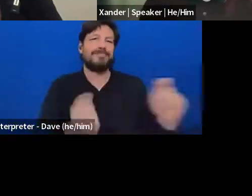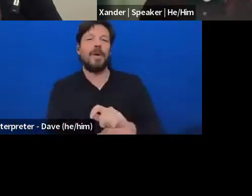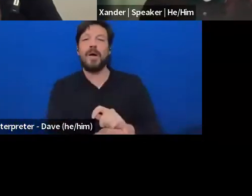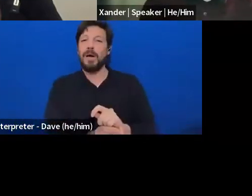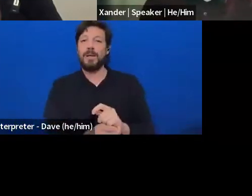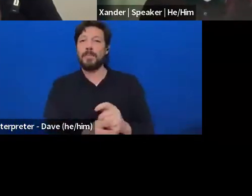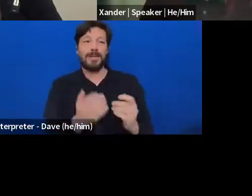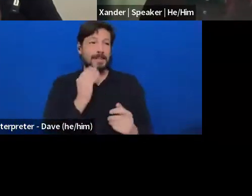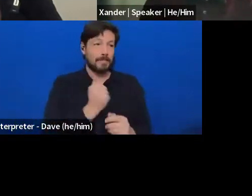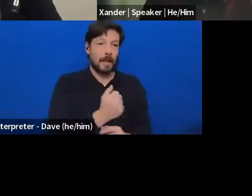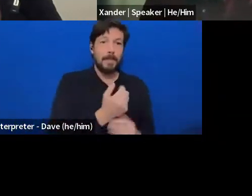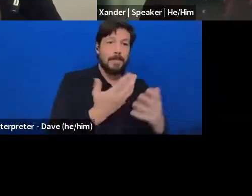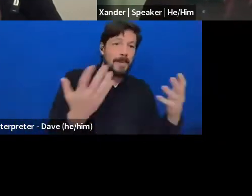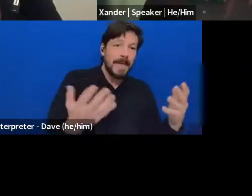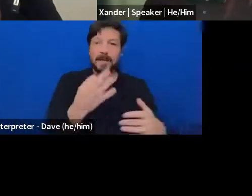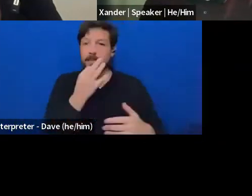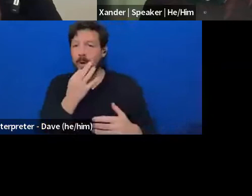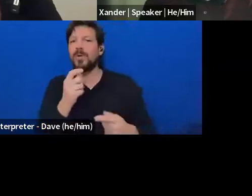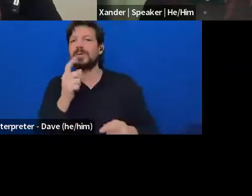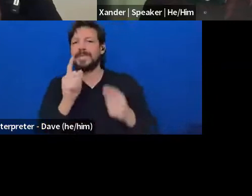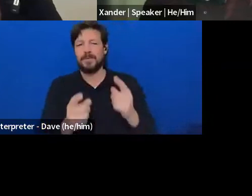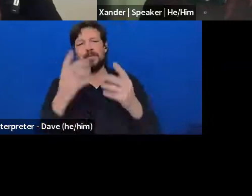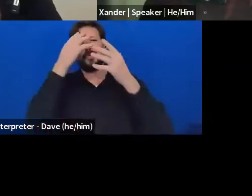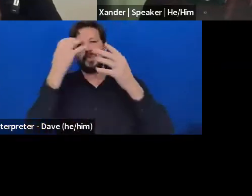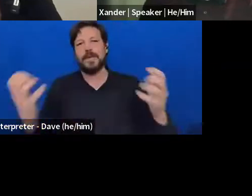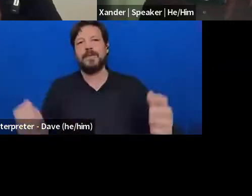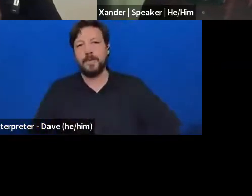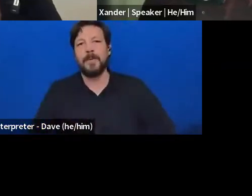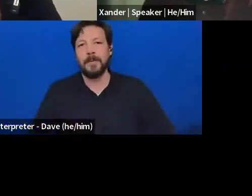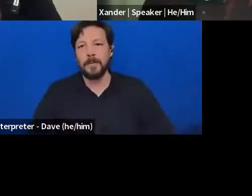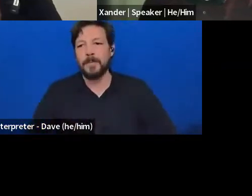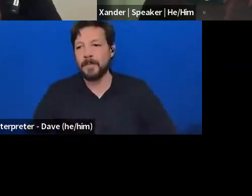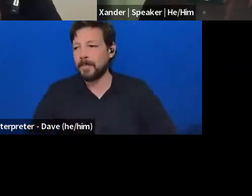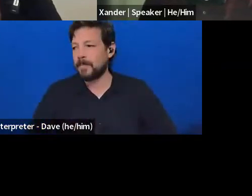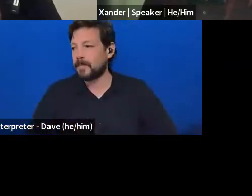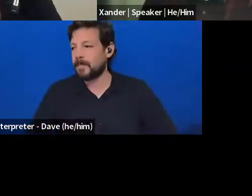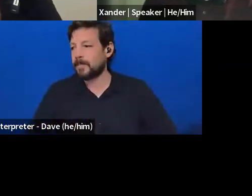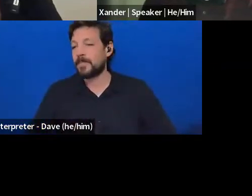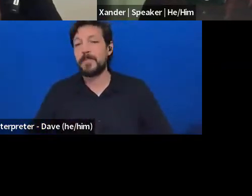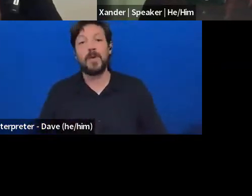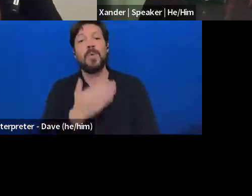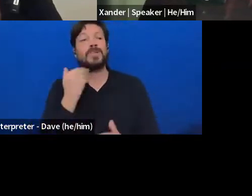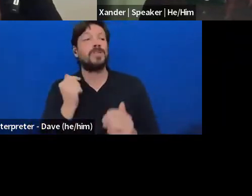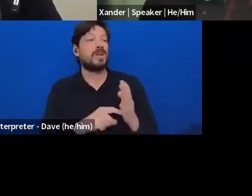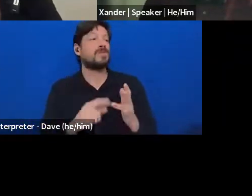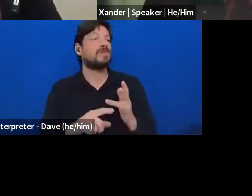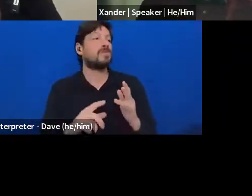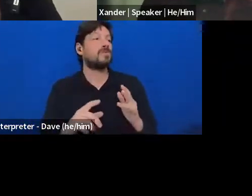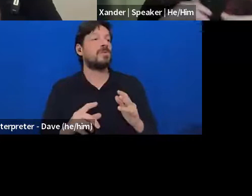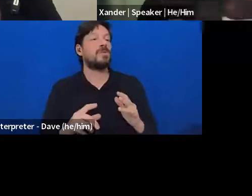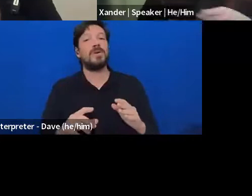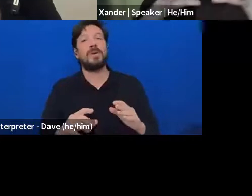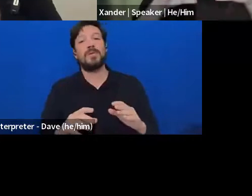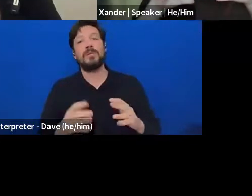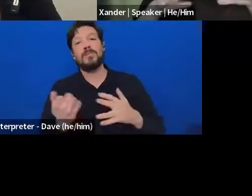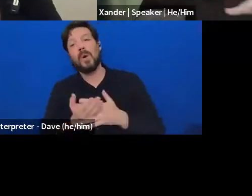stressful. So taking a step back from it can actually be really beneficial for people's well-being, and just